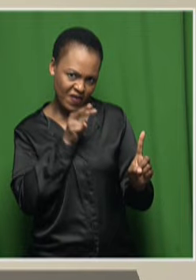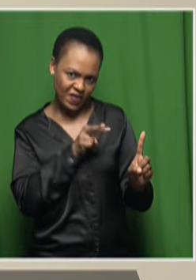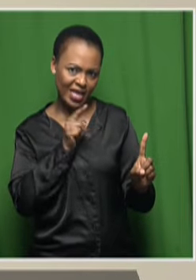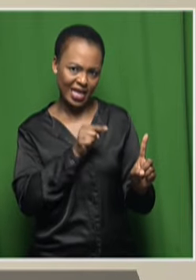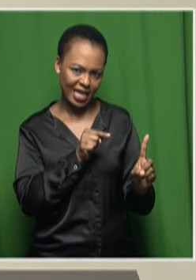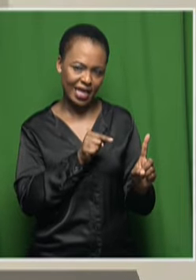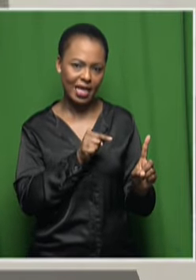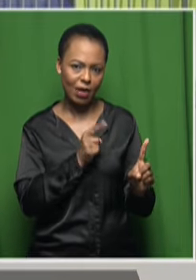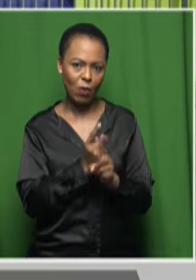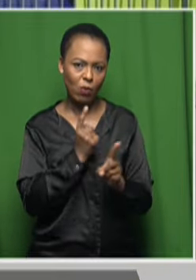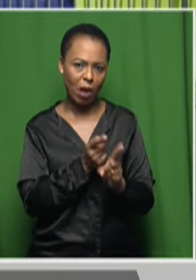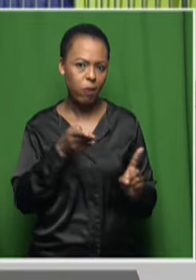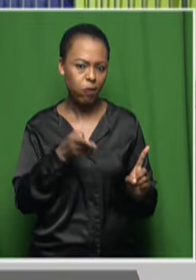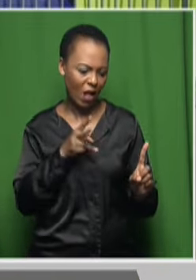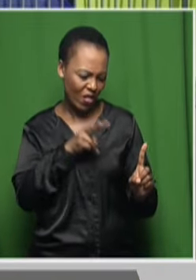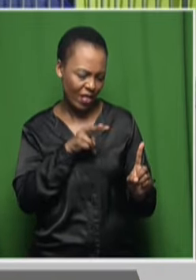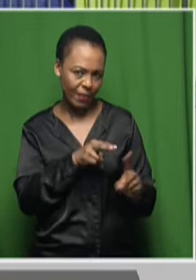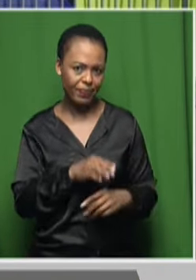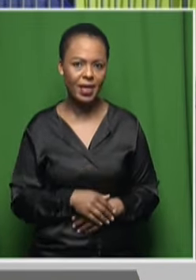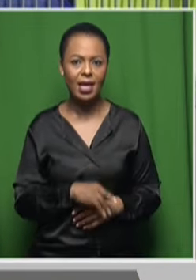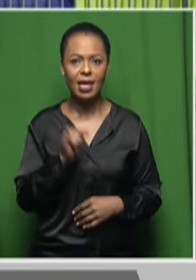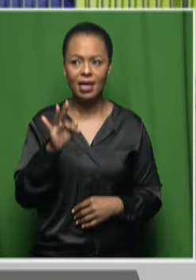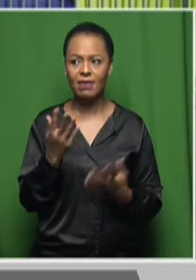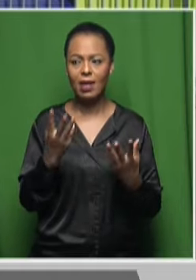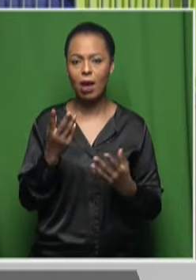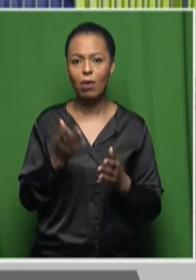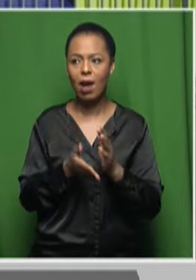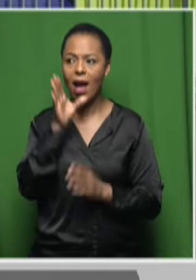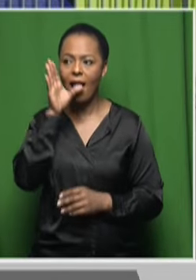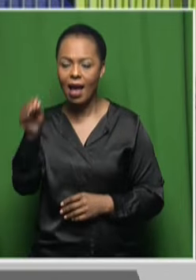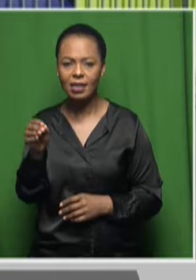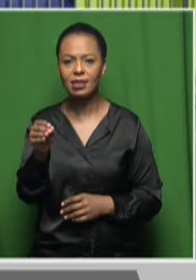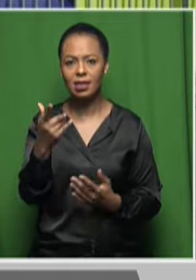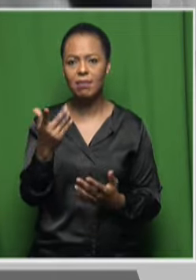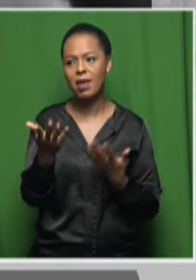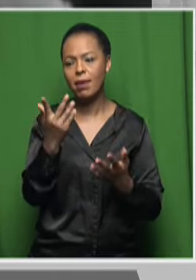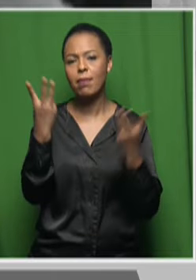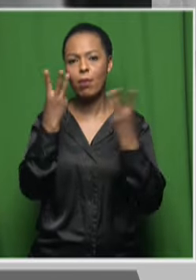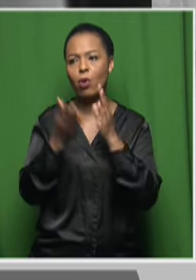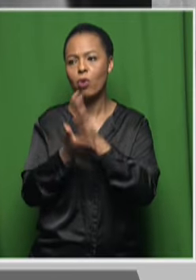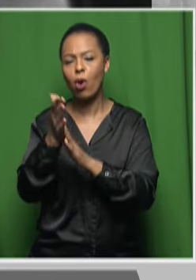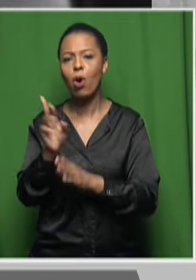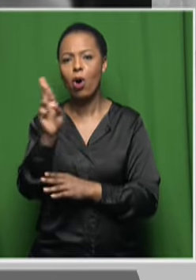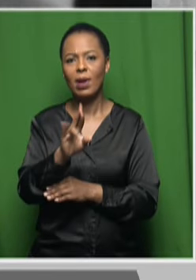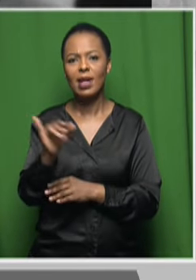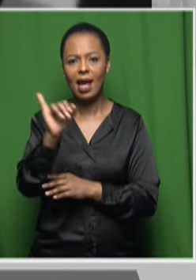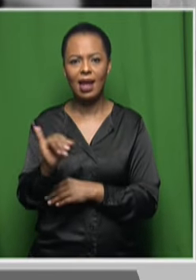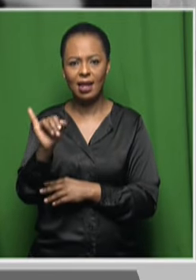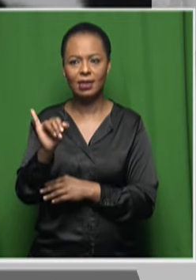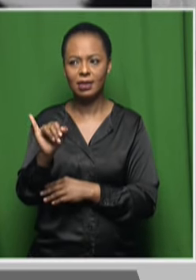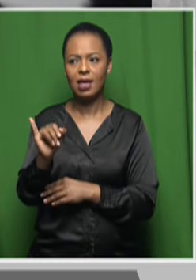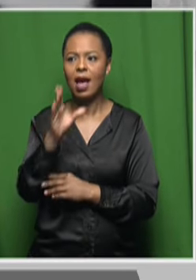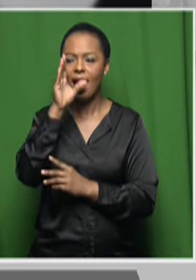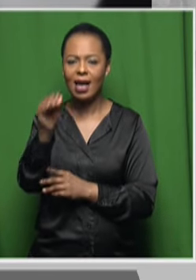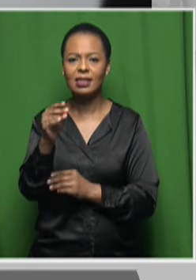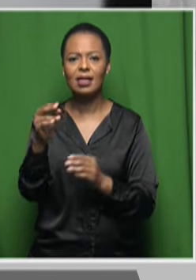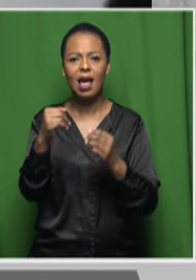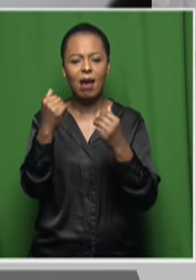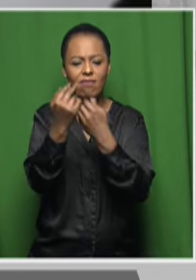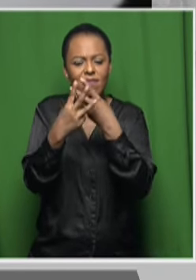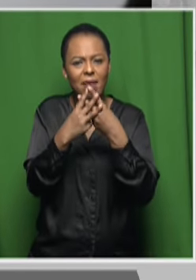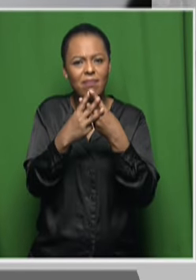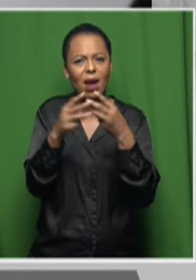Island, if they don't ask to see Sobukwe House, nobody is taking them there. And we believe that Sobukwe is still suppressed. Sobukwe